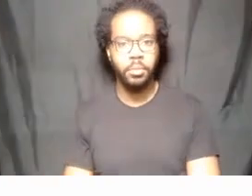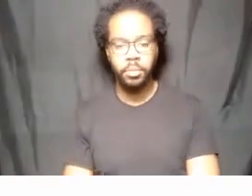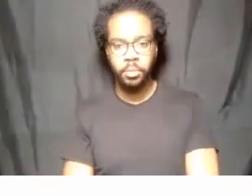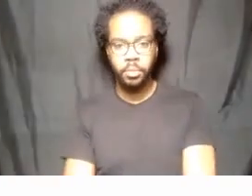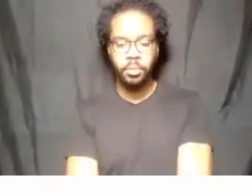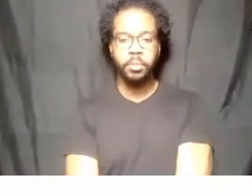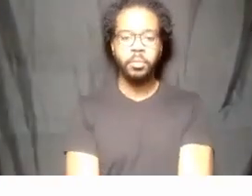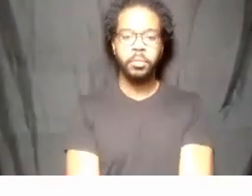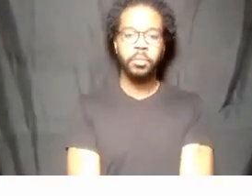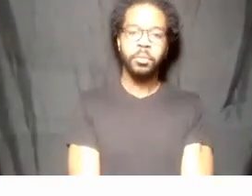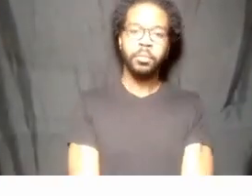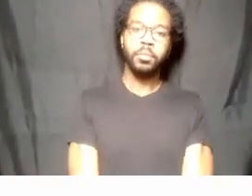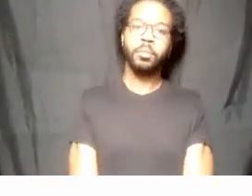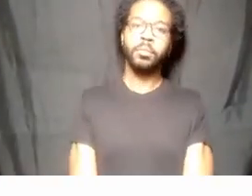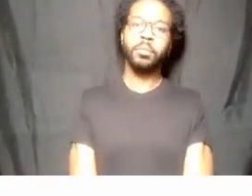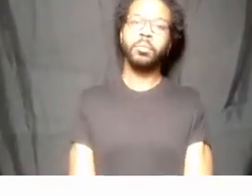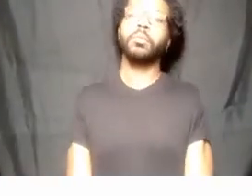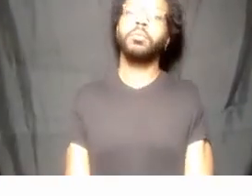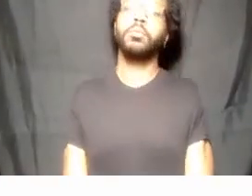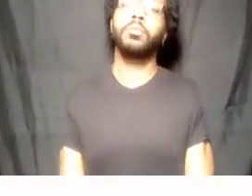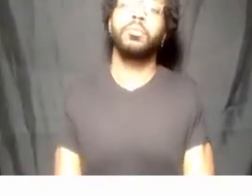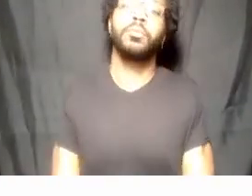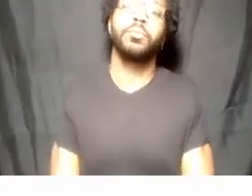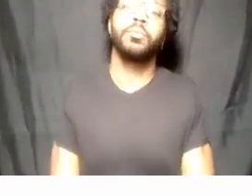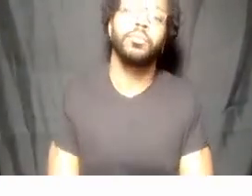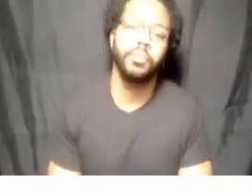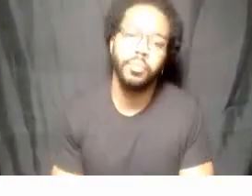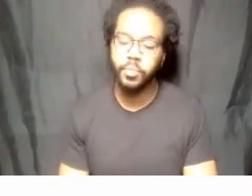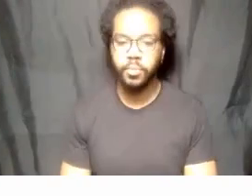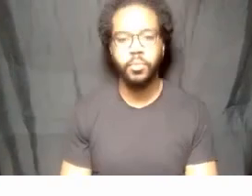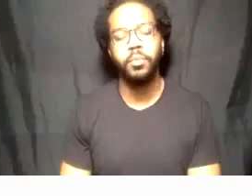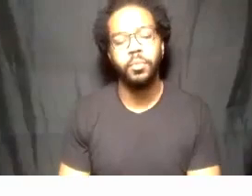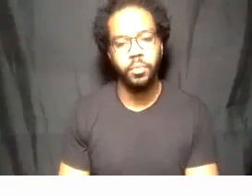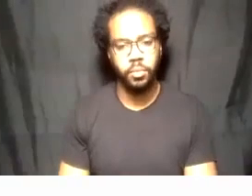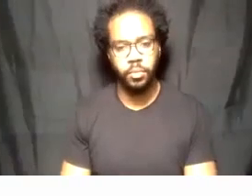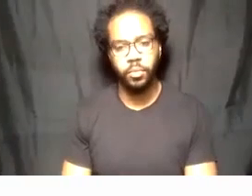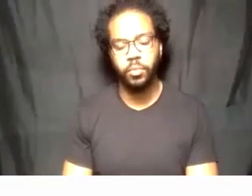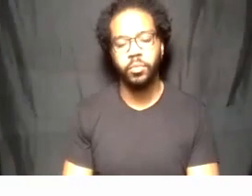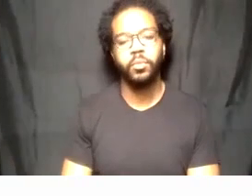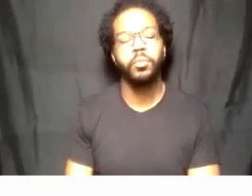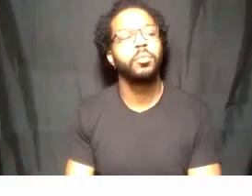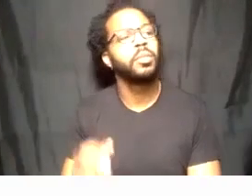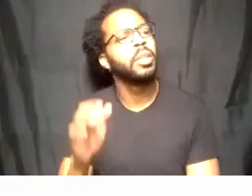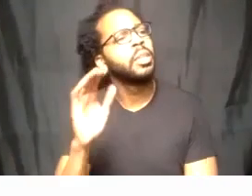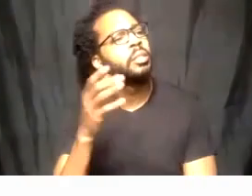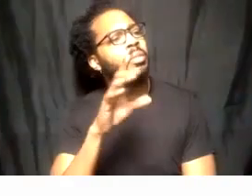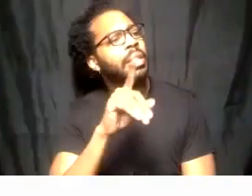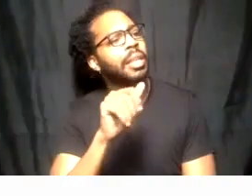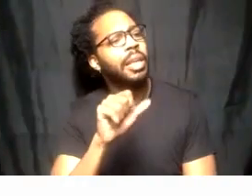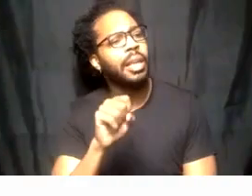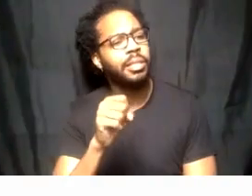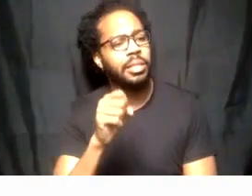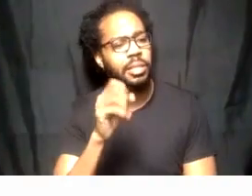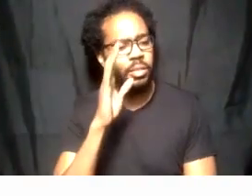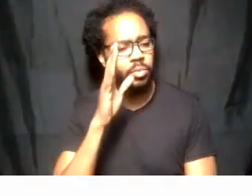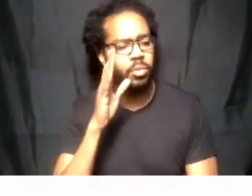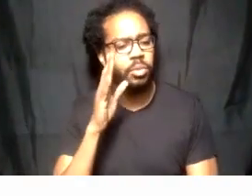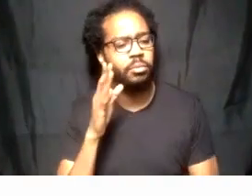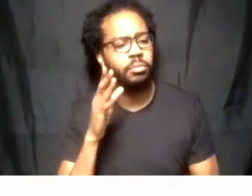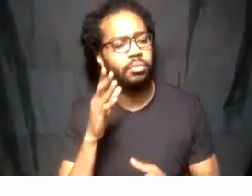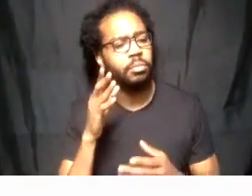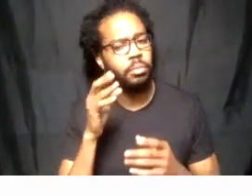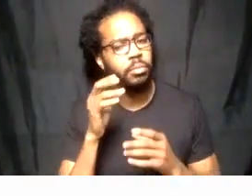Okay, given the community spread, it does seem as though DDS would provide guidance with respect to minimizing outings